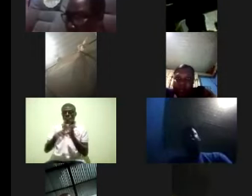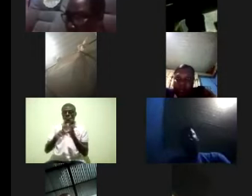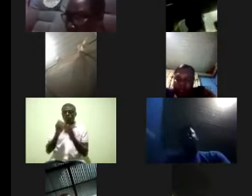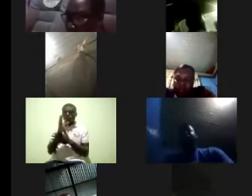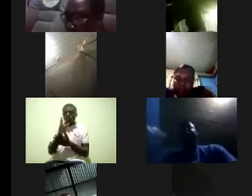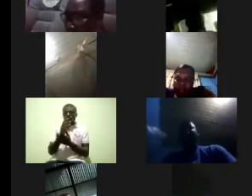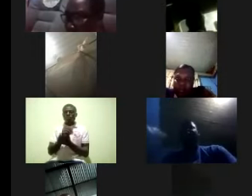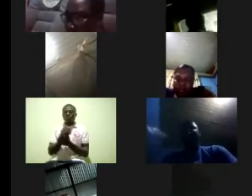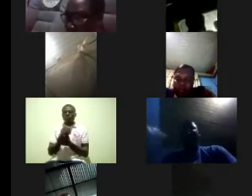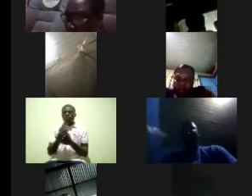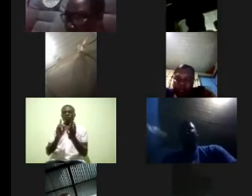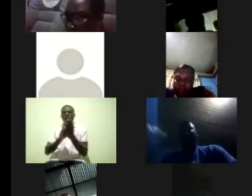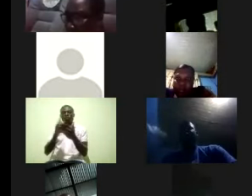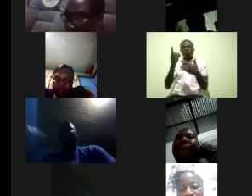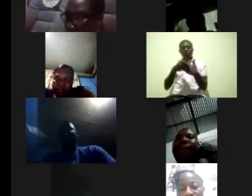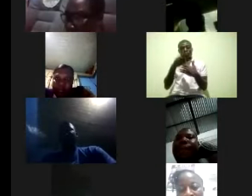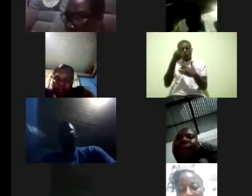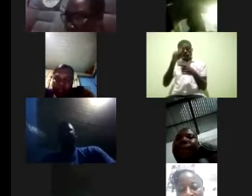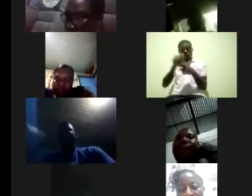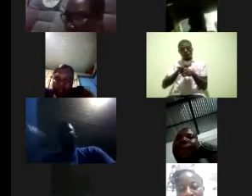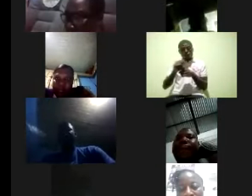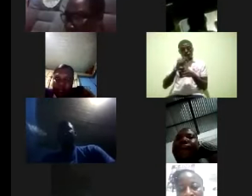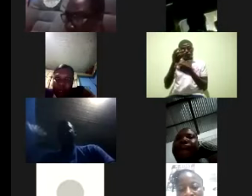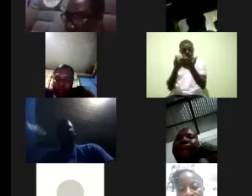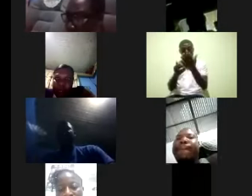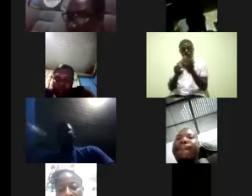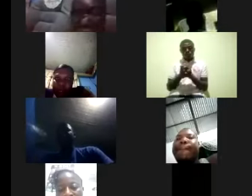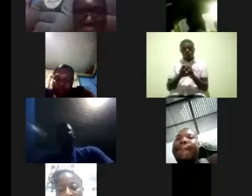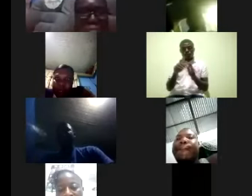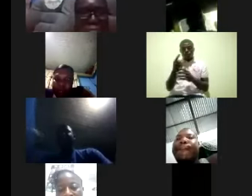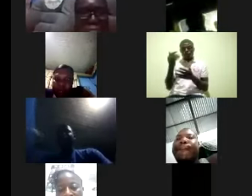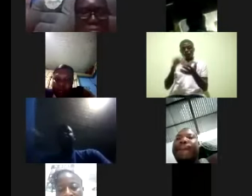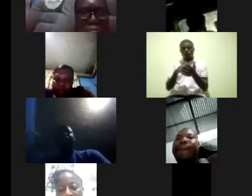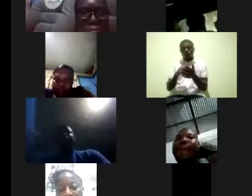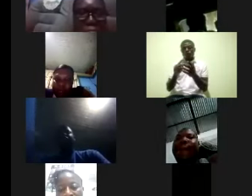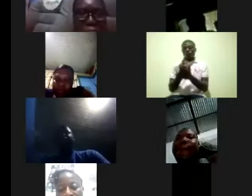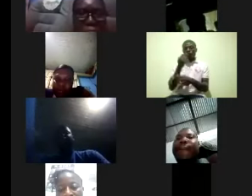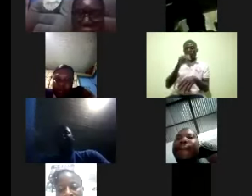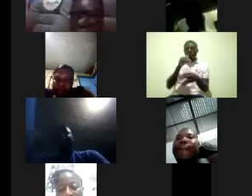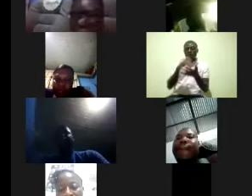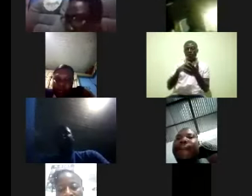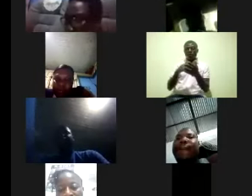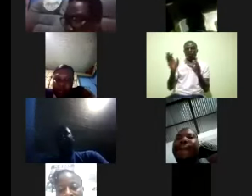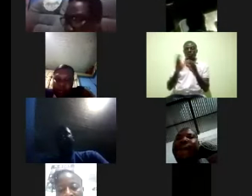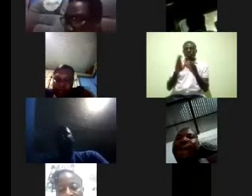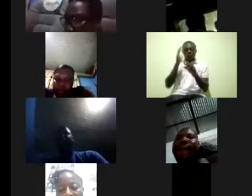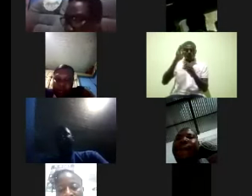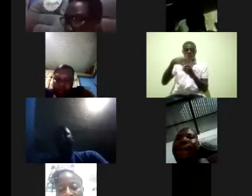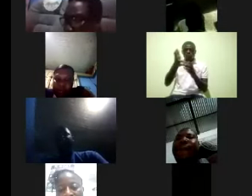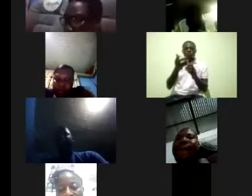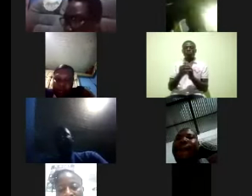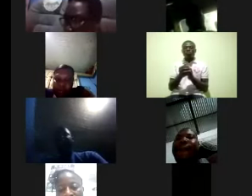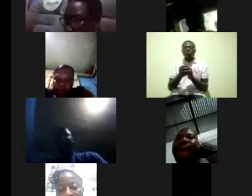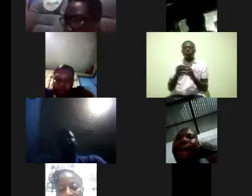The training dates have been projected on the screen. Once again, certificates will be issued at